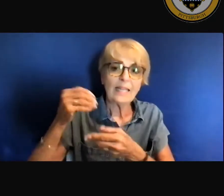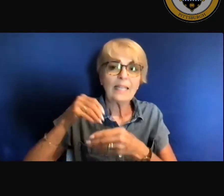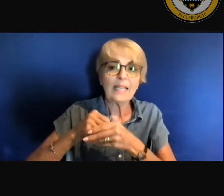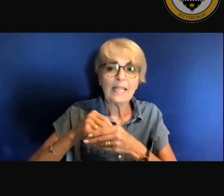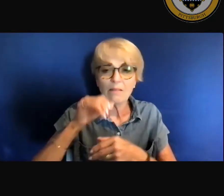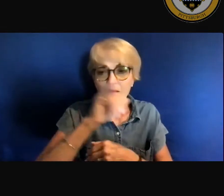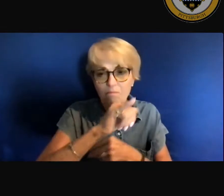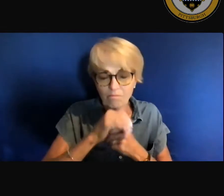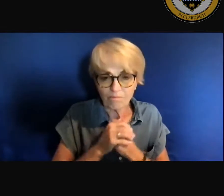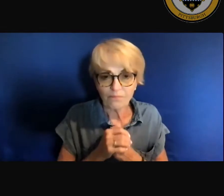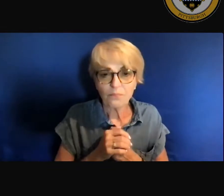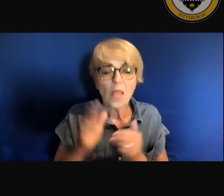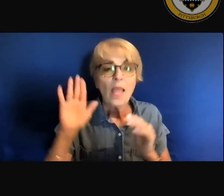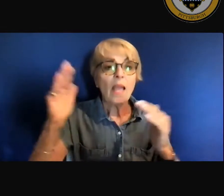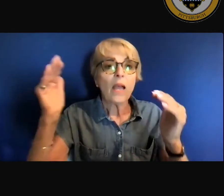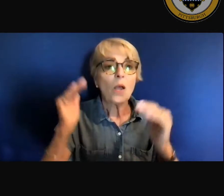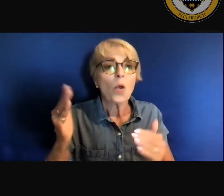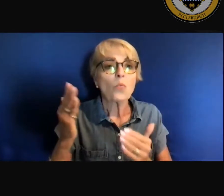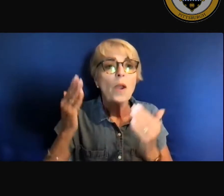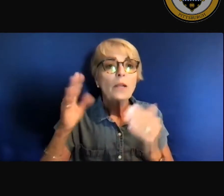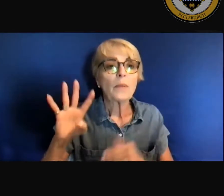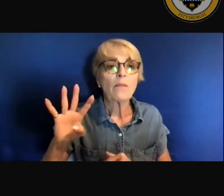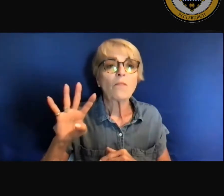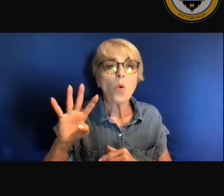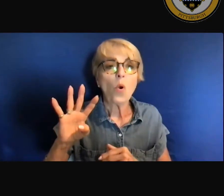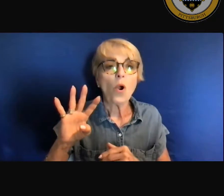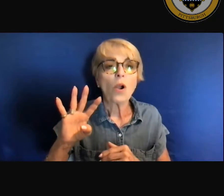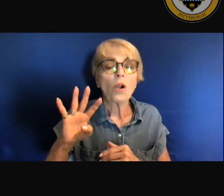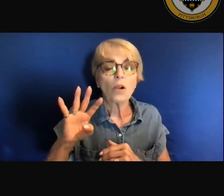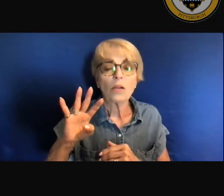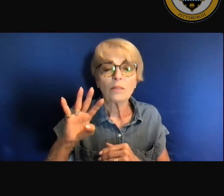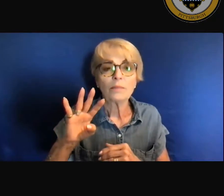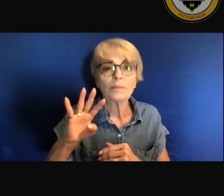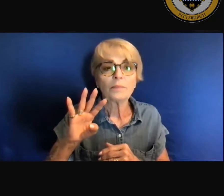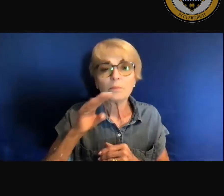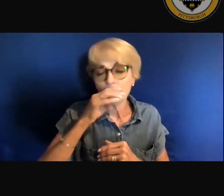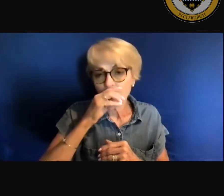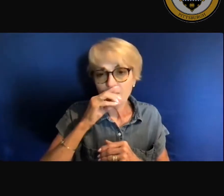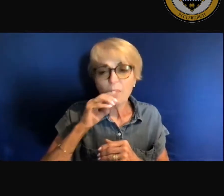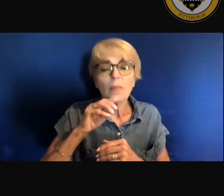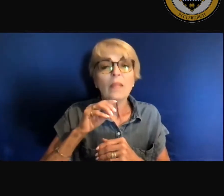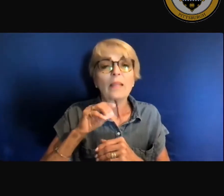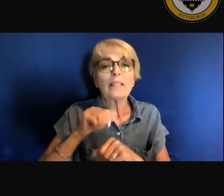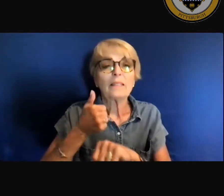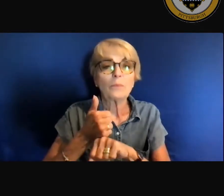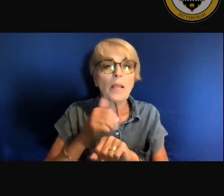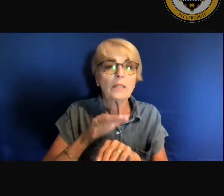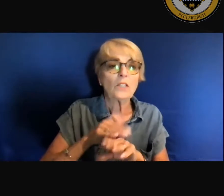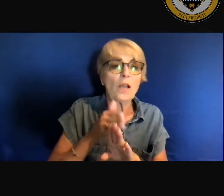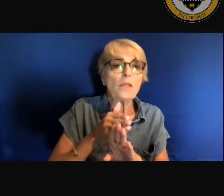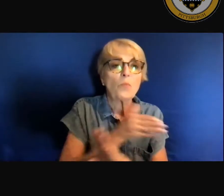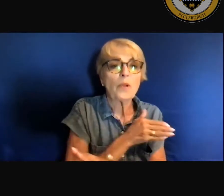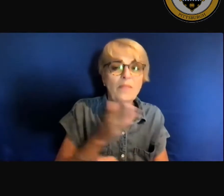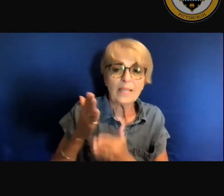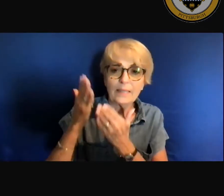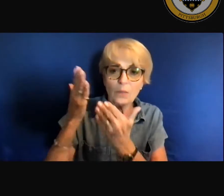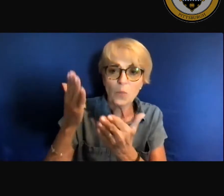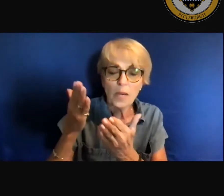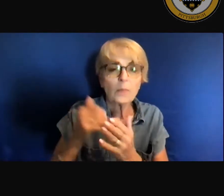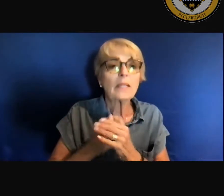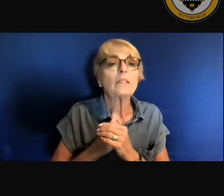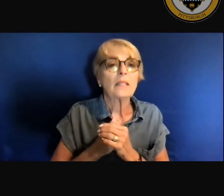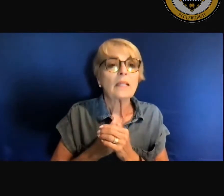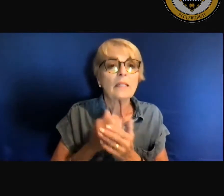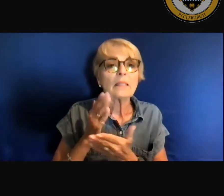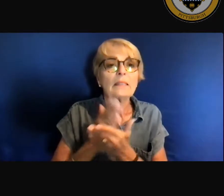Recommendation 4 builds on the previous recommendation in suggesting that some bid process